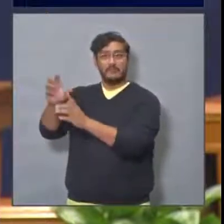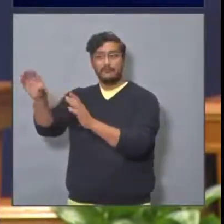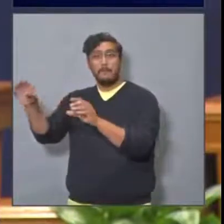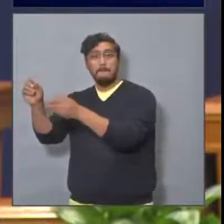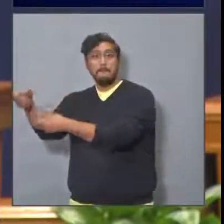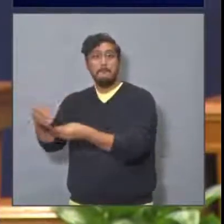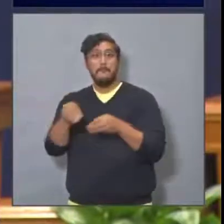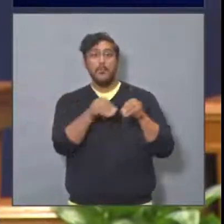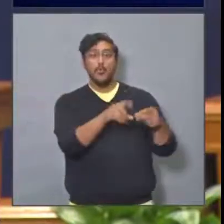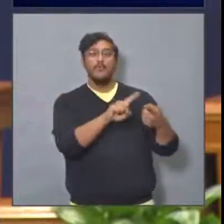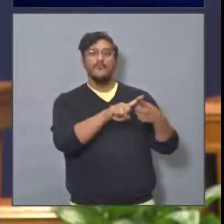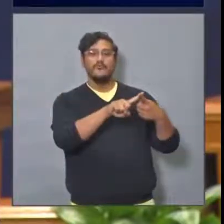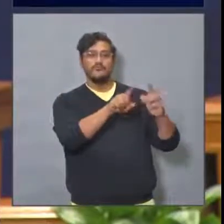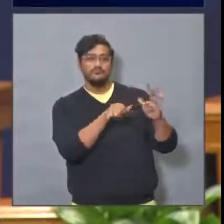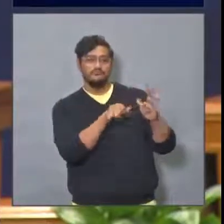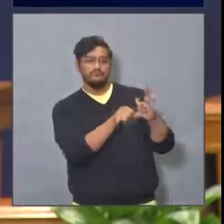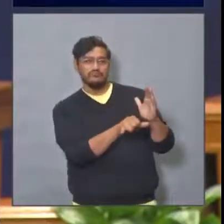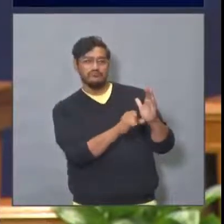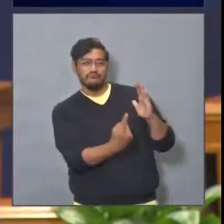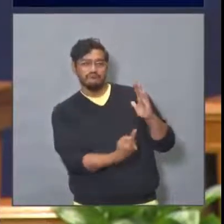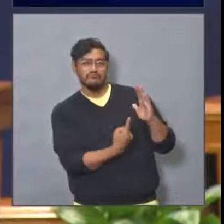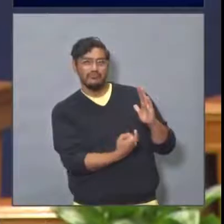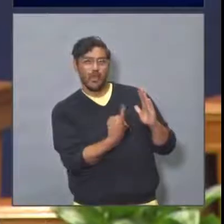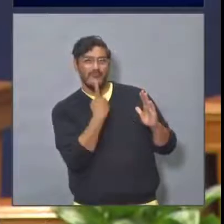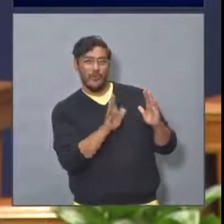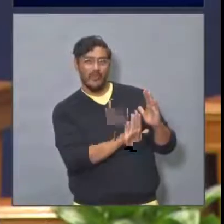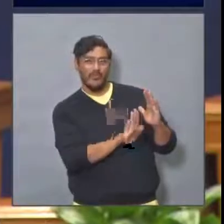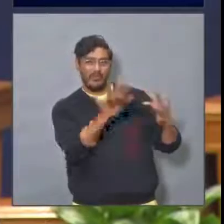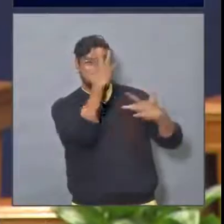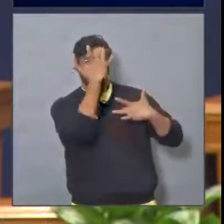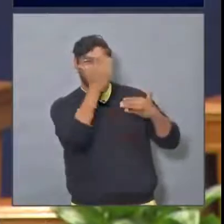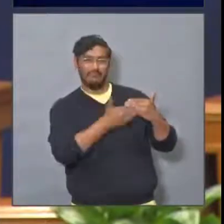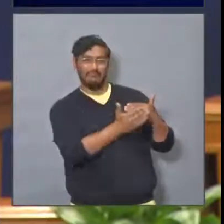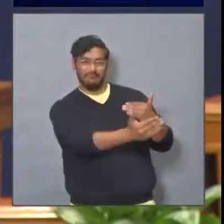to appropriately isolate for the duration of their illness.